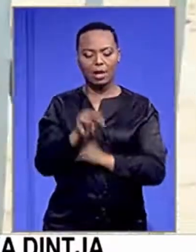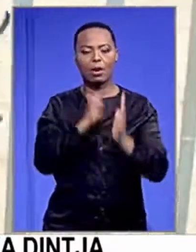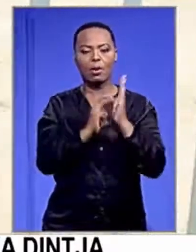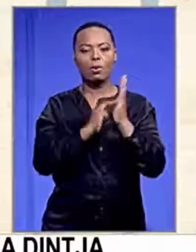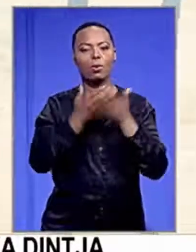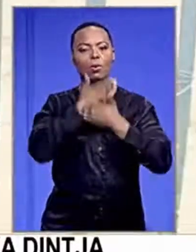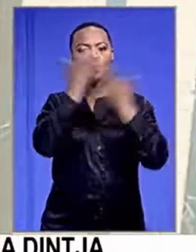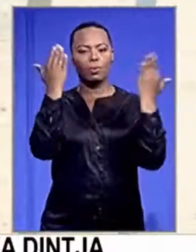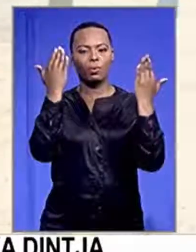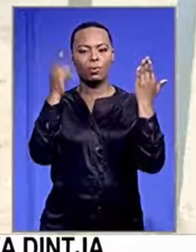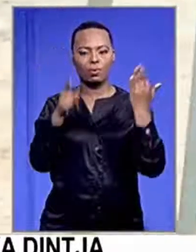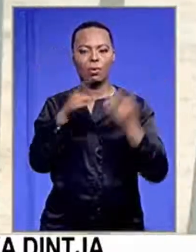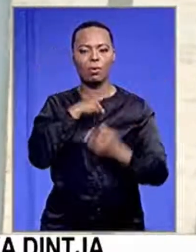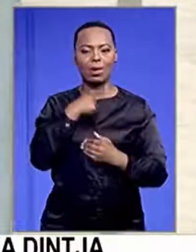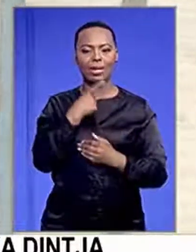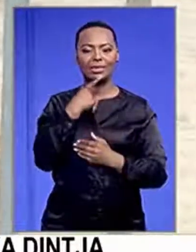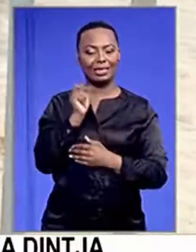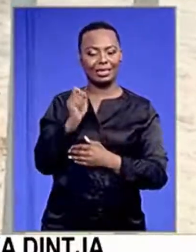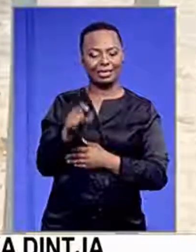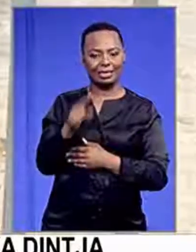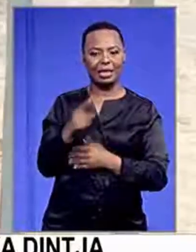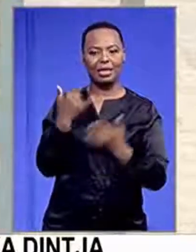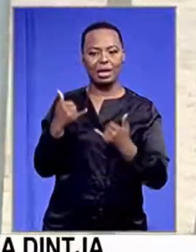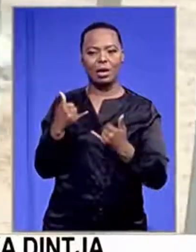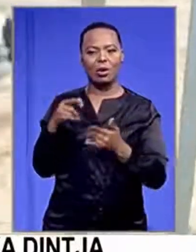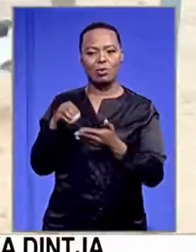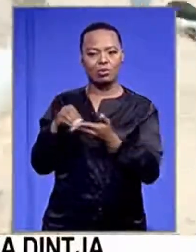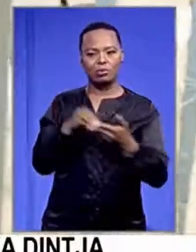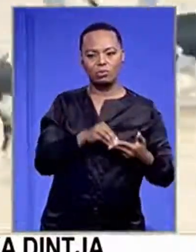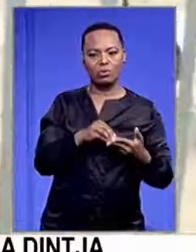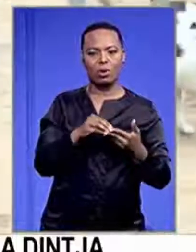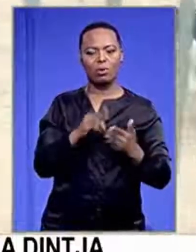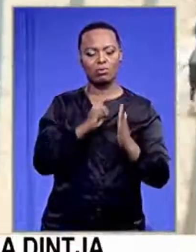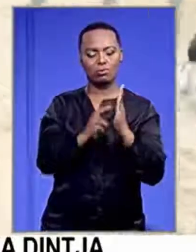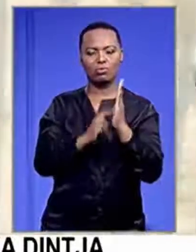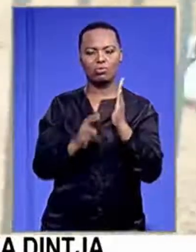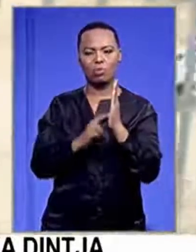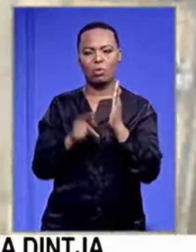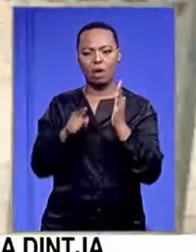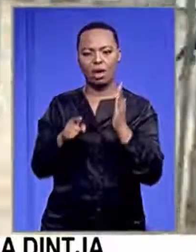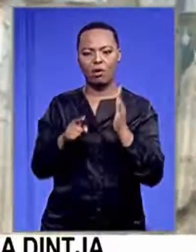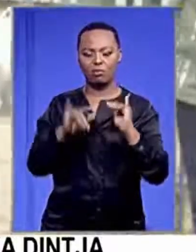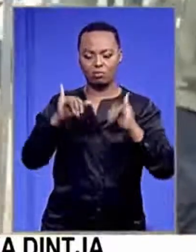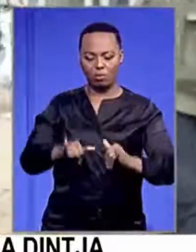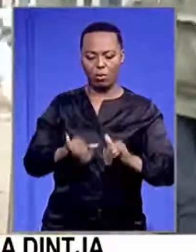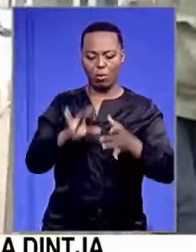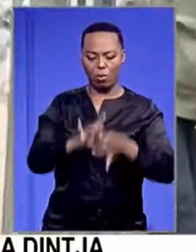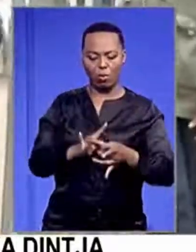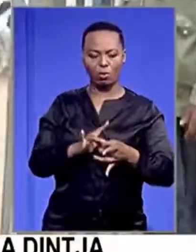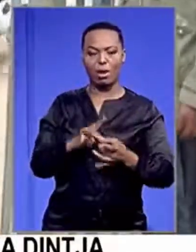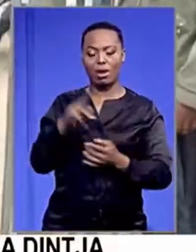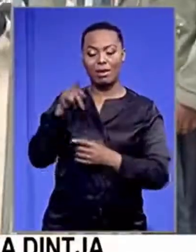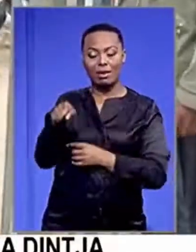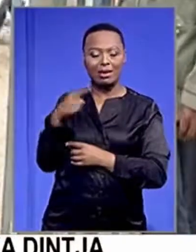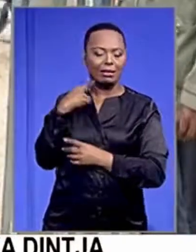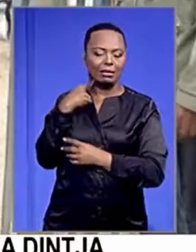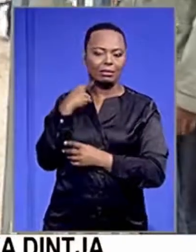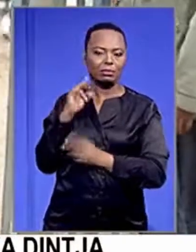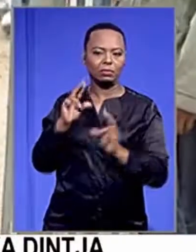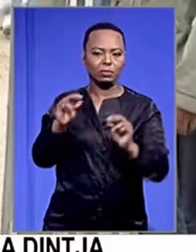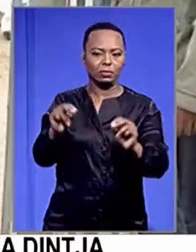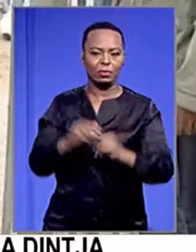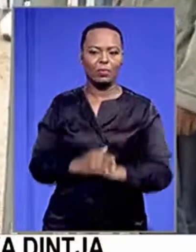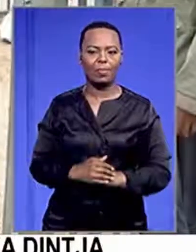lefase kabo para khuru tuwe ya dinja zenu itibe lo kamo lao. Ba ahi bangwe ba Blufontein, pase keheze tsebe